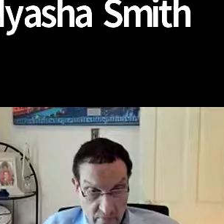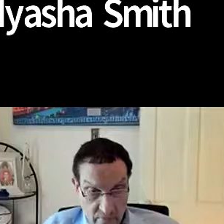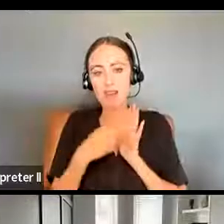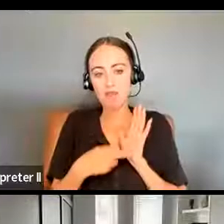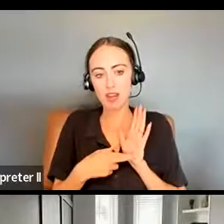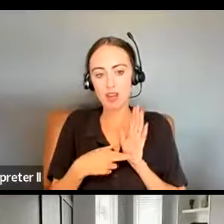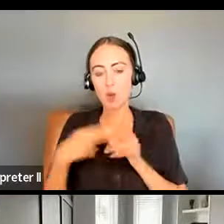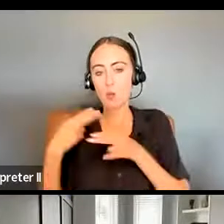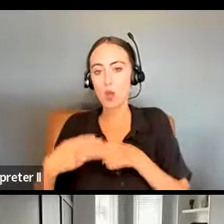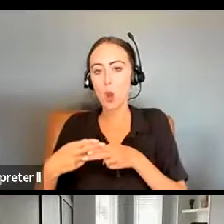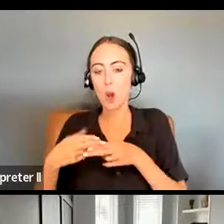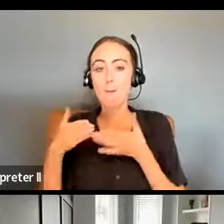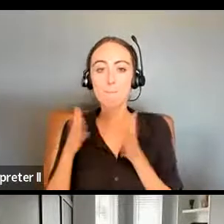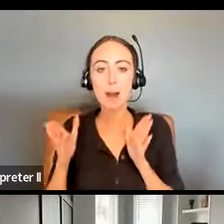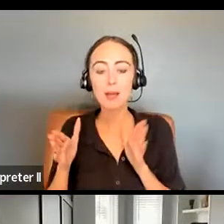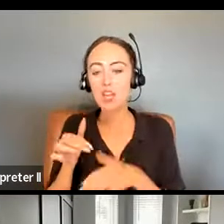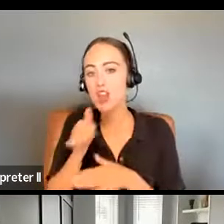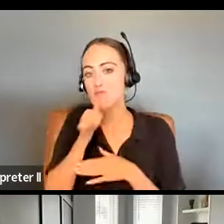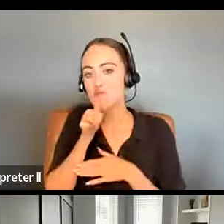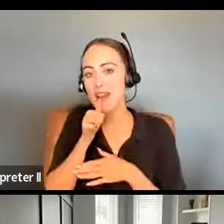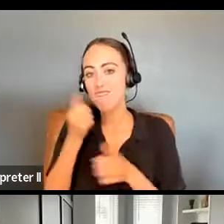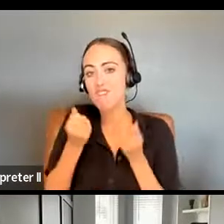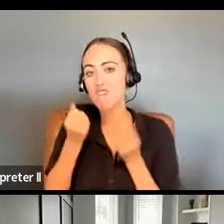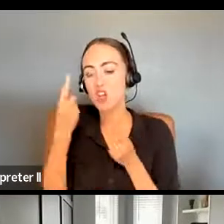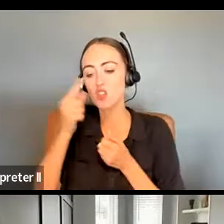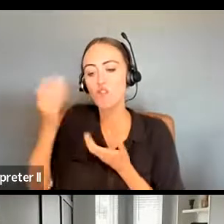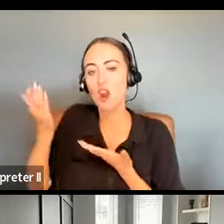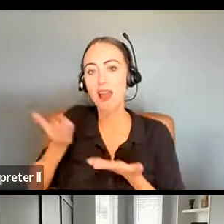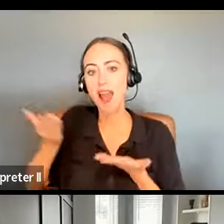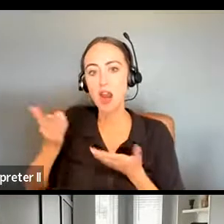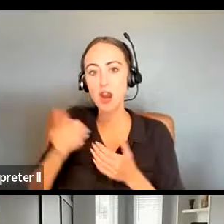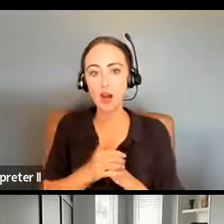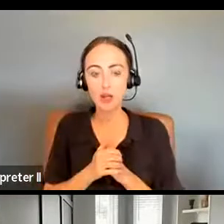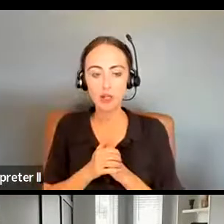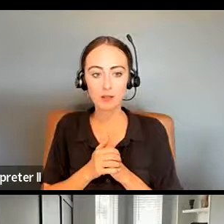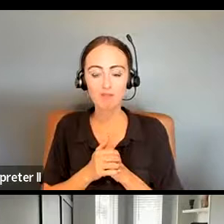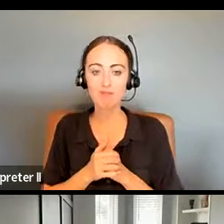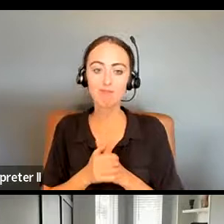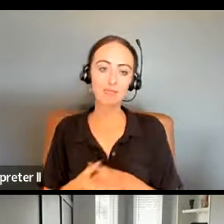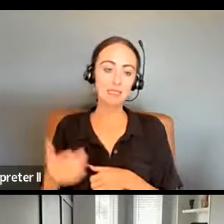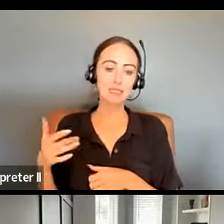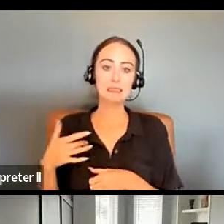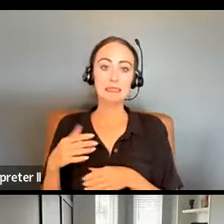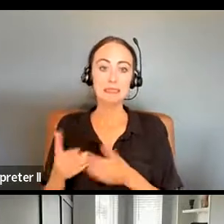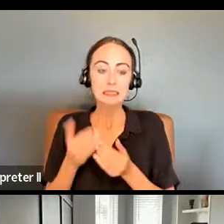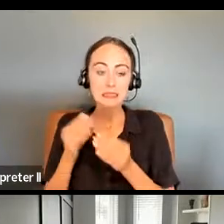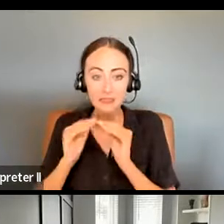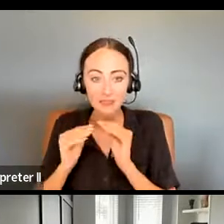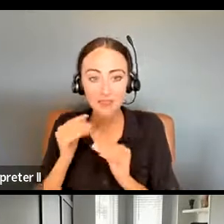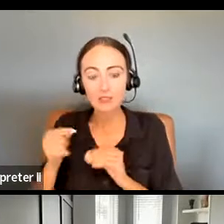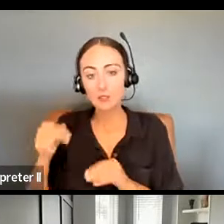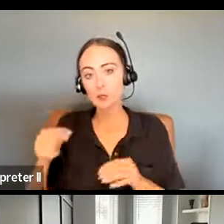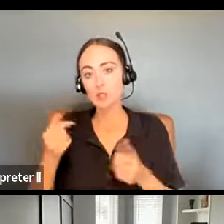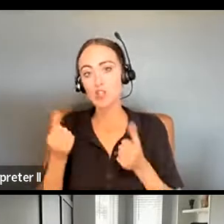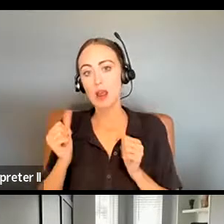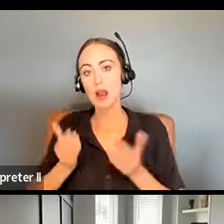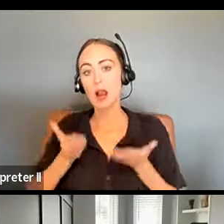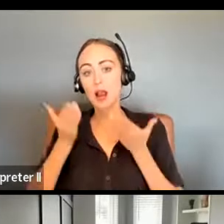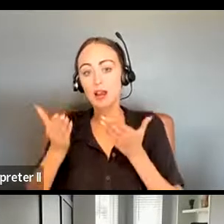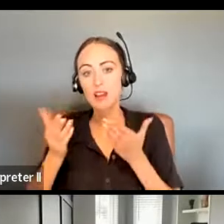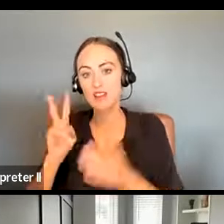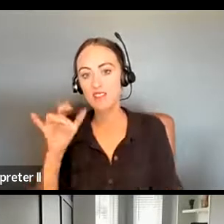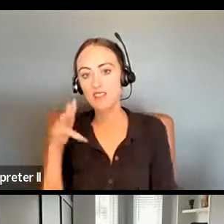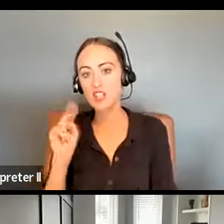statute calls public and private vehicles for hire. There's a common sense fix for an agency that's eager to do its part to move us toward our Vision Zero